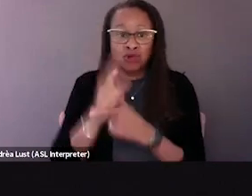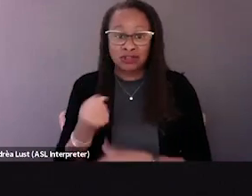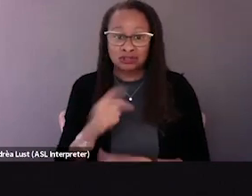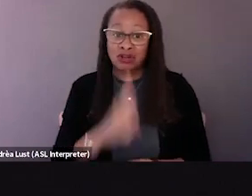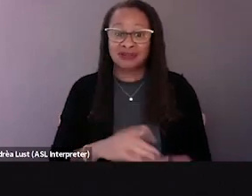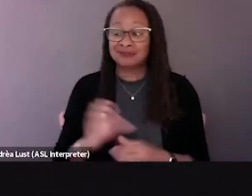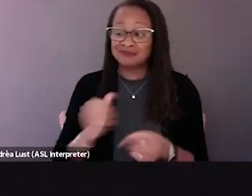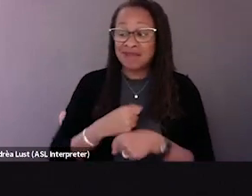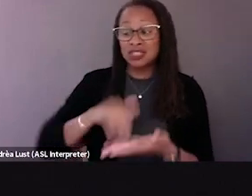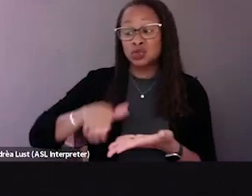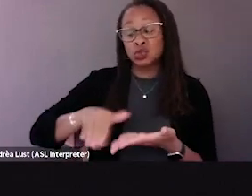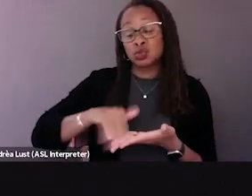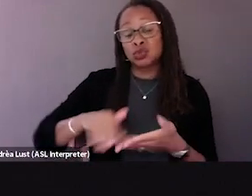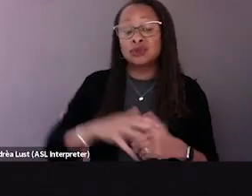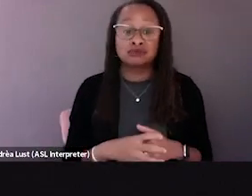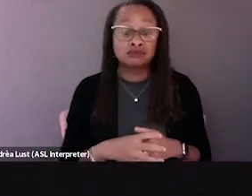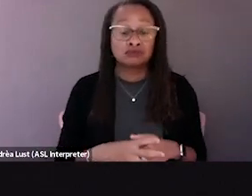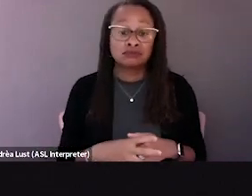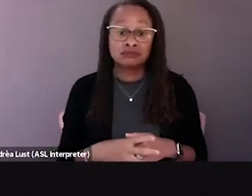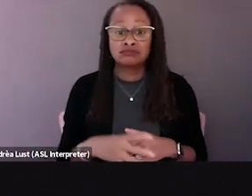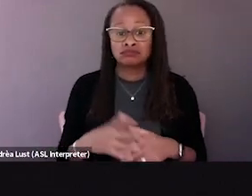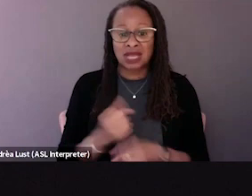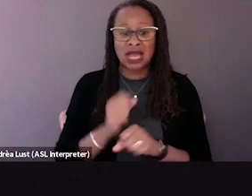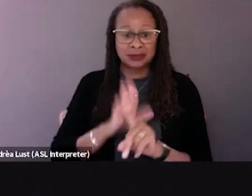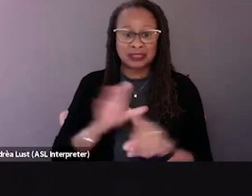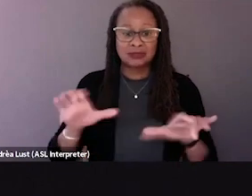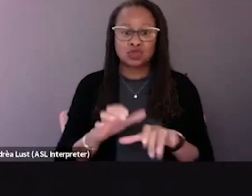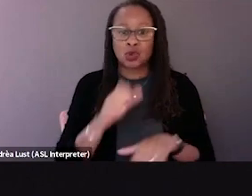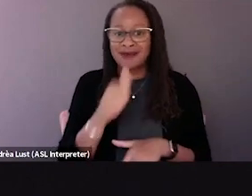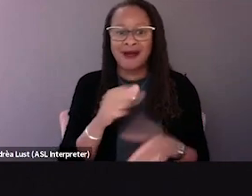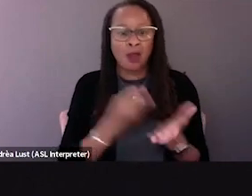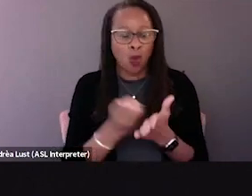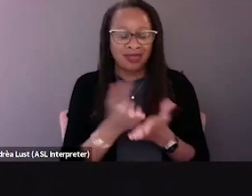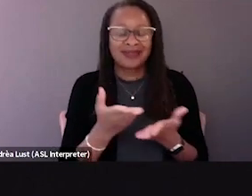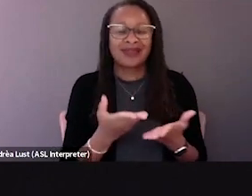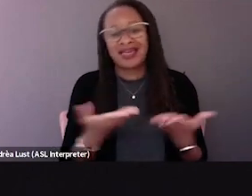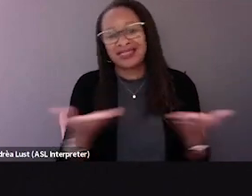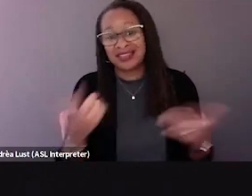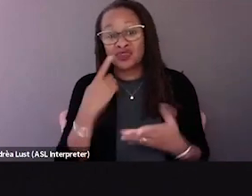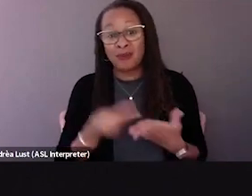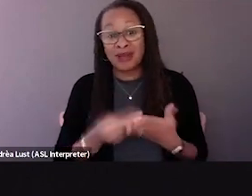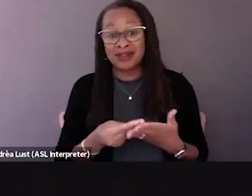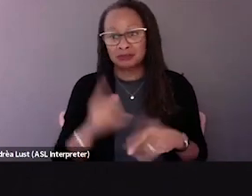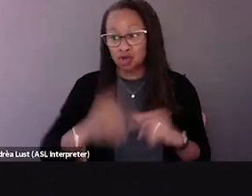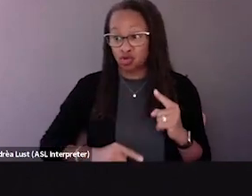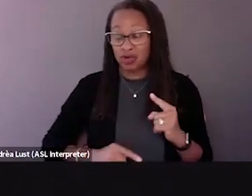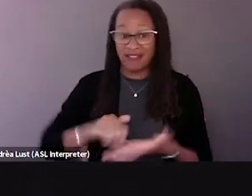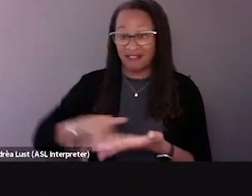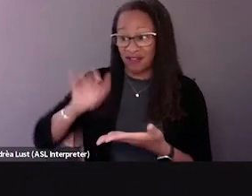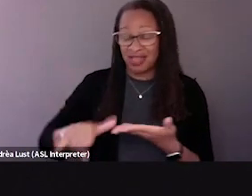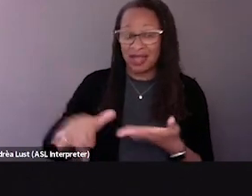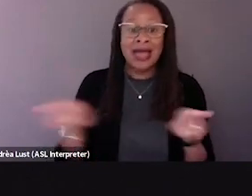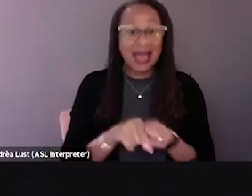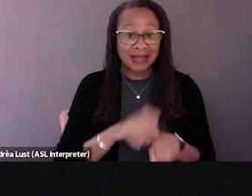made excuses, and he got himself to do unholy things for money. So that is unforgivable as far as I'm concerned as